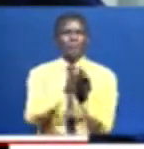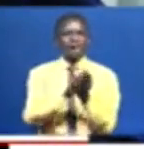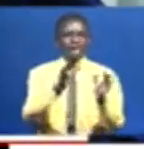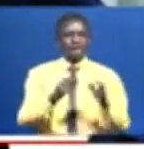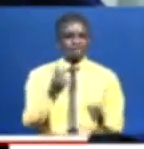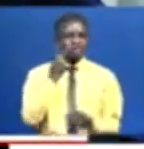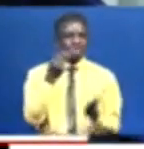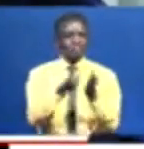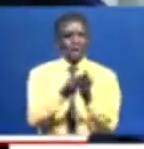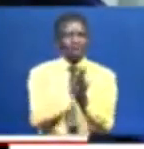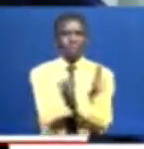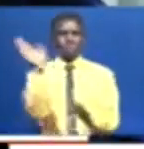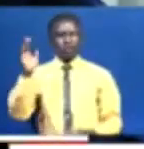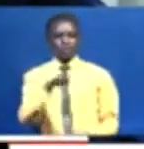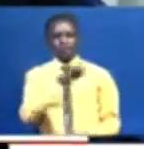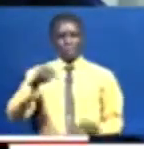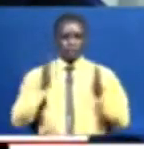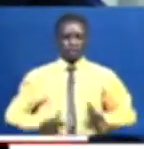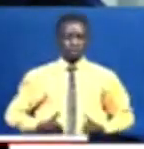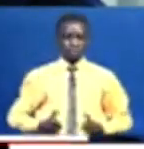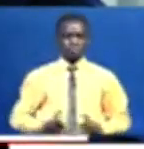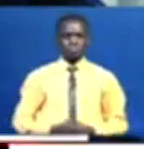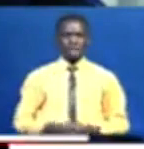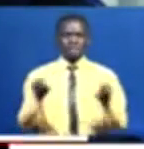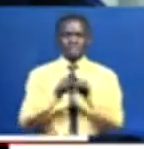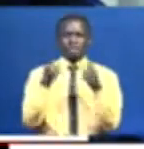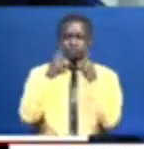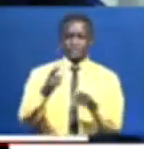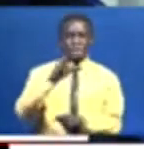of ransomware, we know the key thing around ransomware is